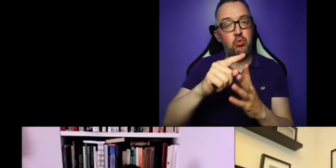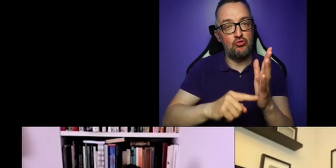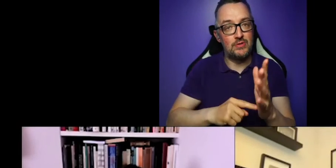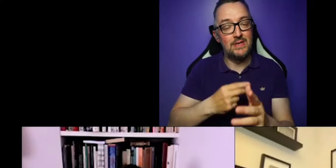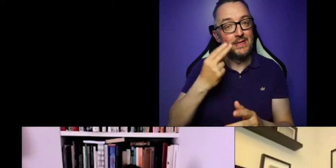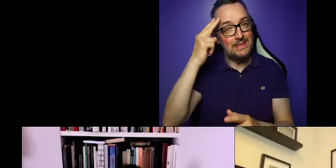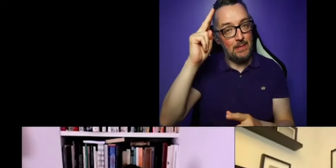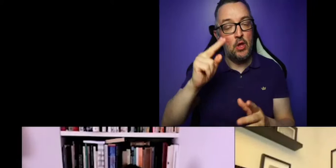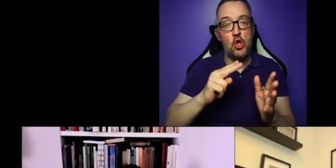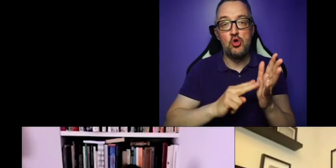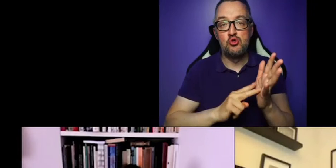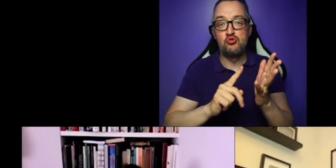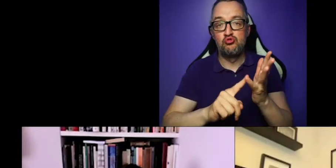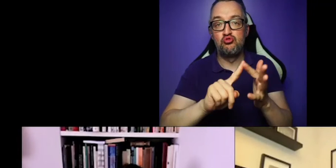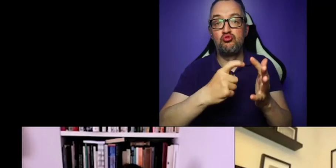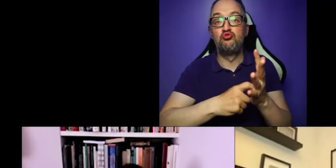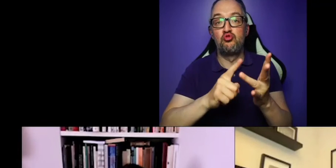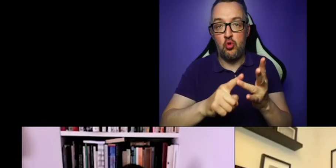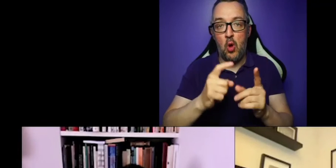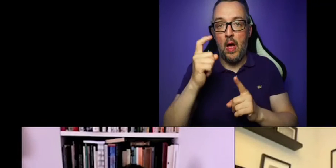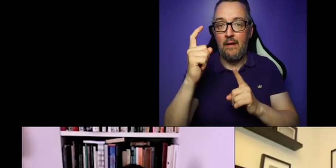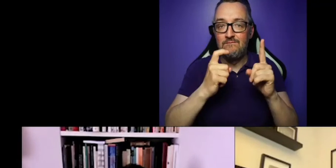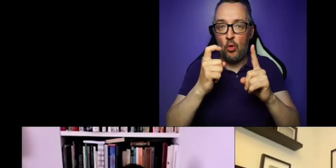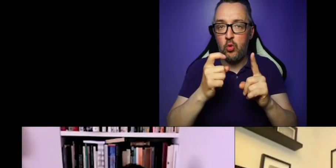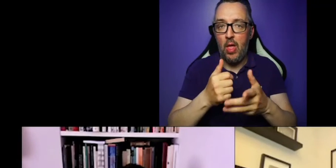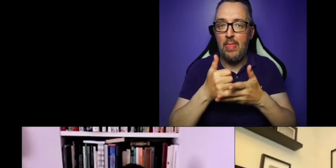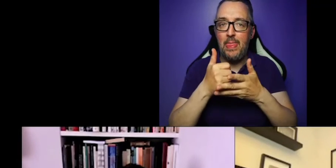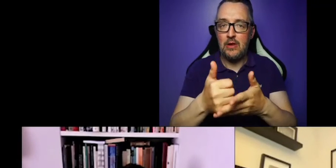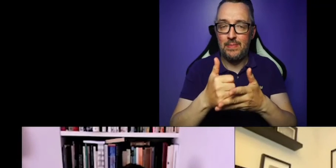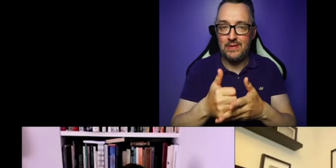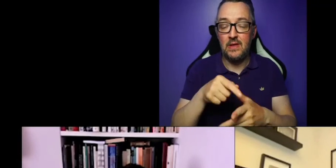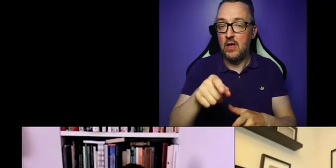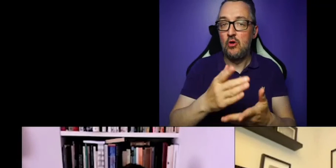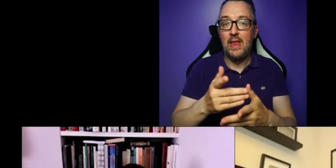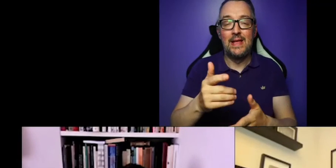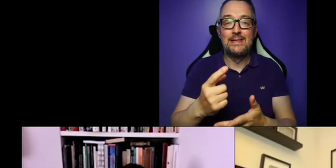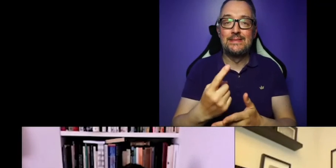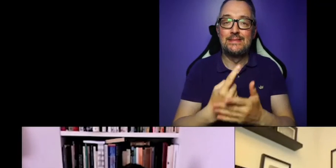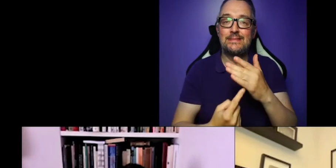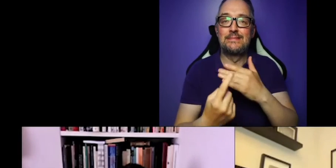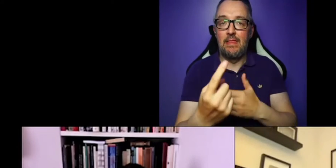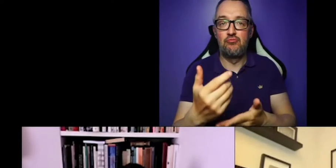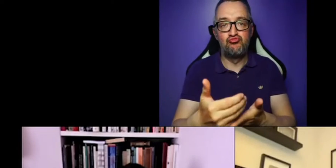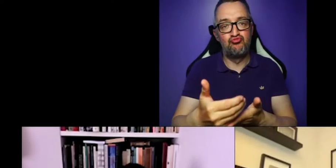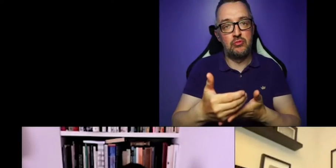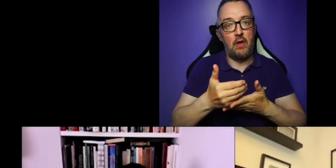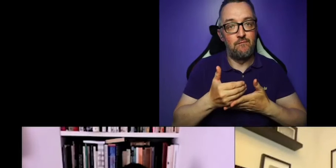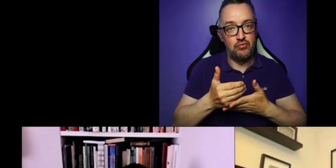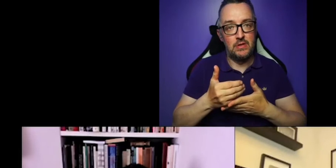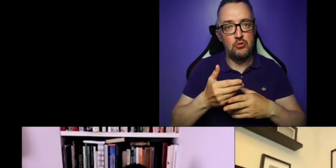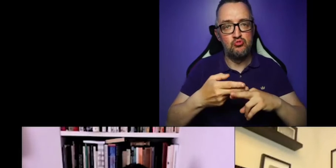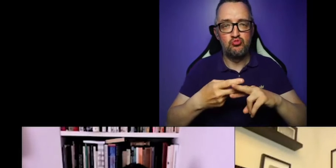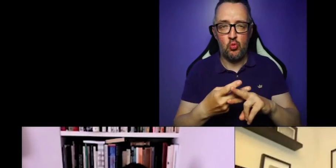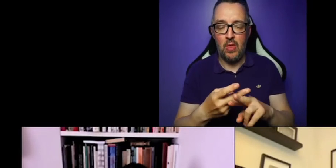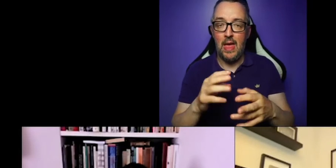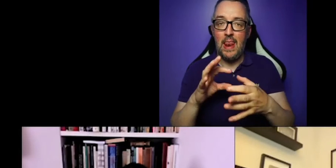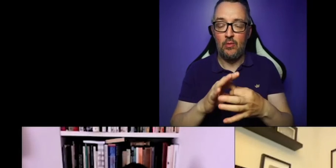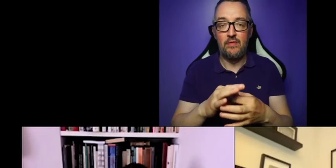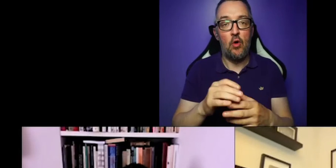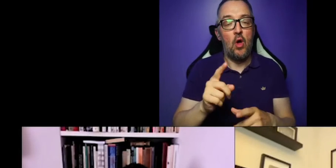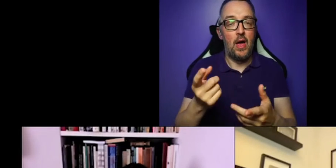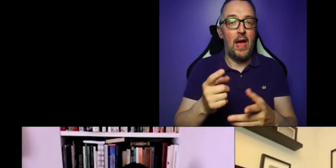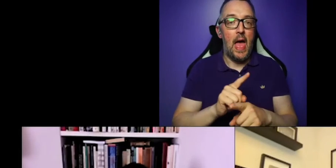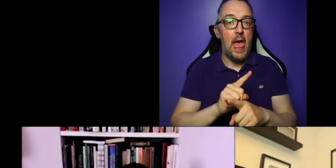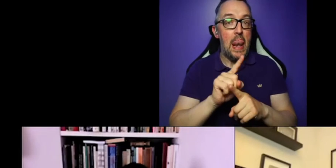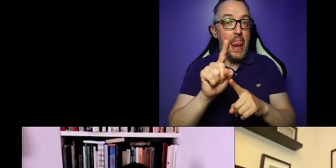called Neurophototherapy, which is a creative practice-based self-recovery tool for late diagnosed autistic women